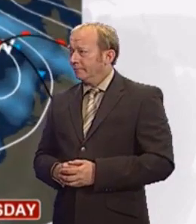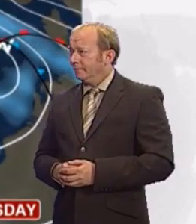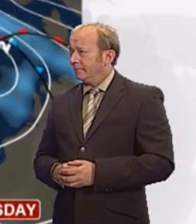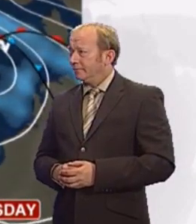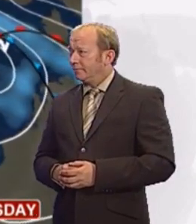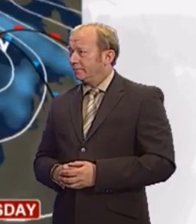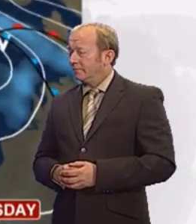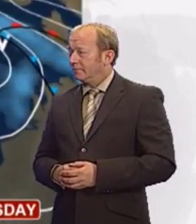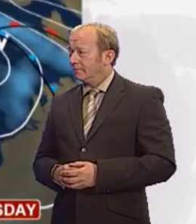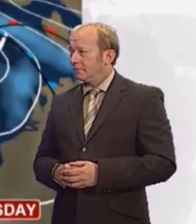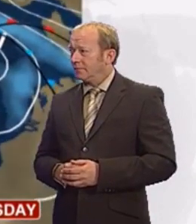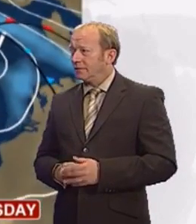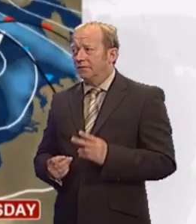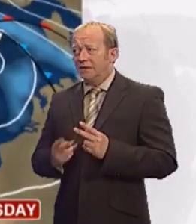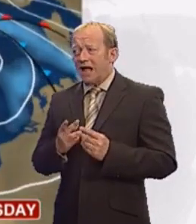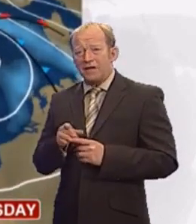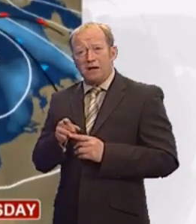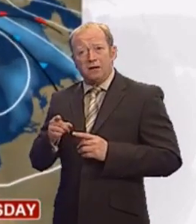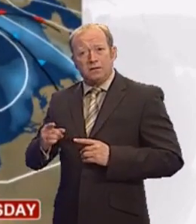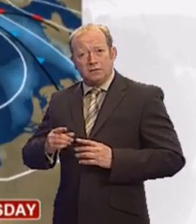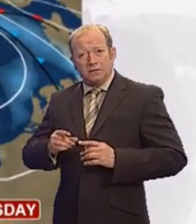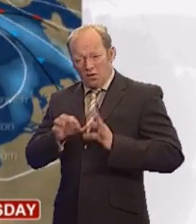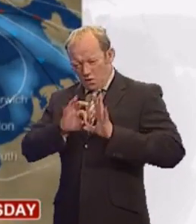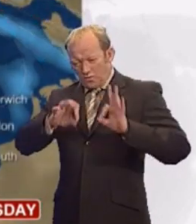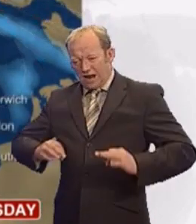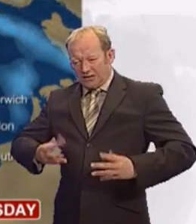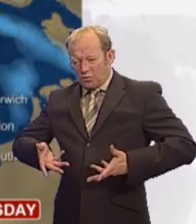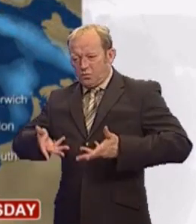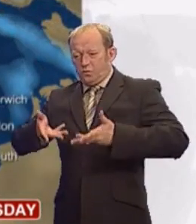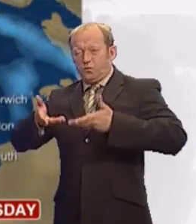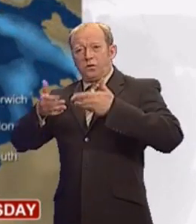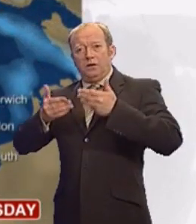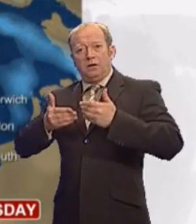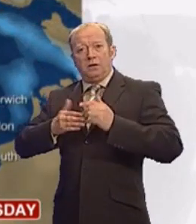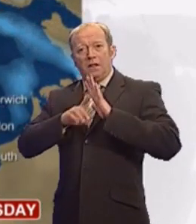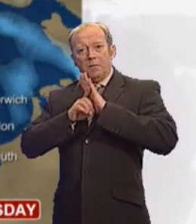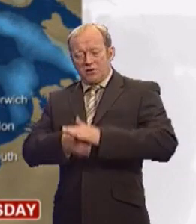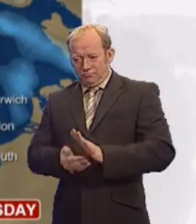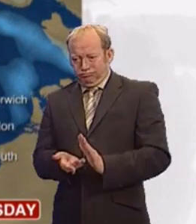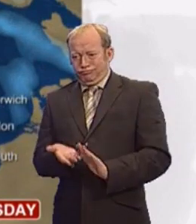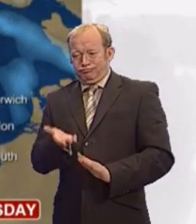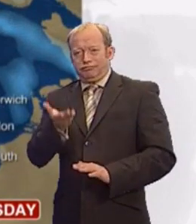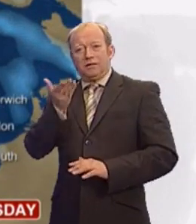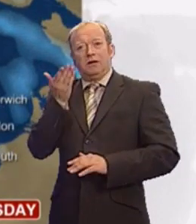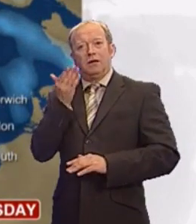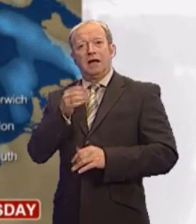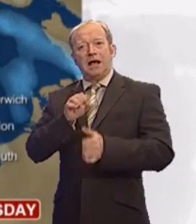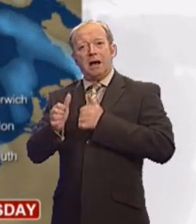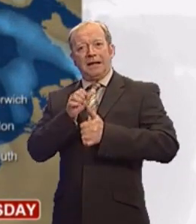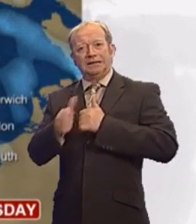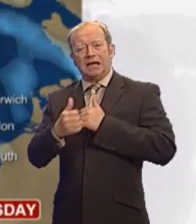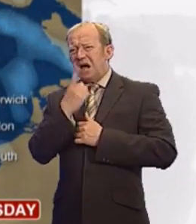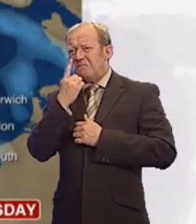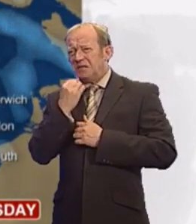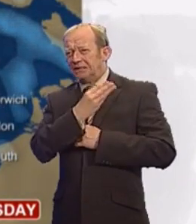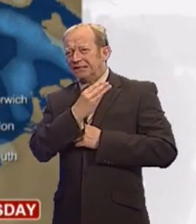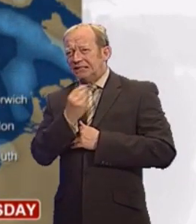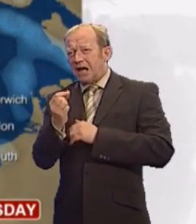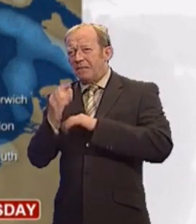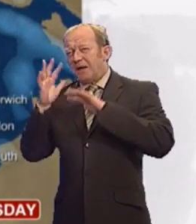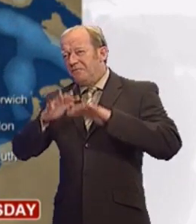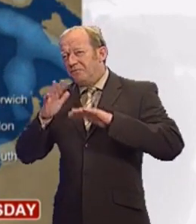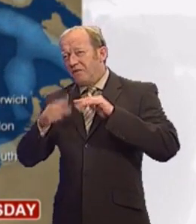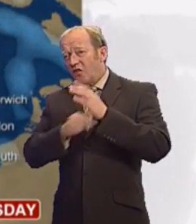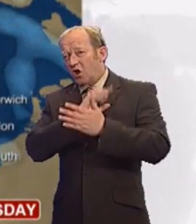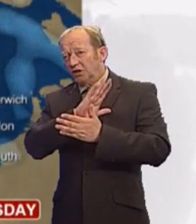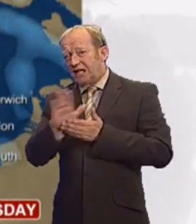away. And then I think elsewhere, you notice how the lines move that way. That's building pressure. That's a good sign. Things stabilise. We might still see a few showers. For Thursday, I'd say they're